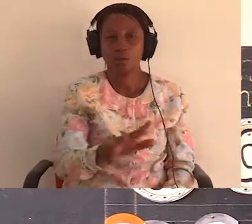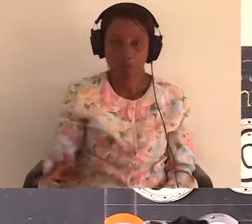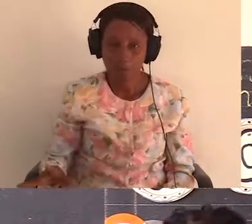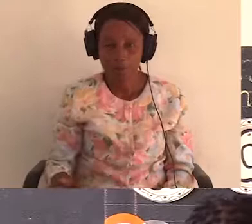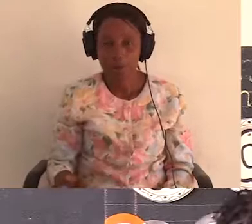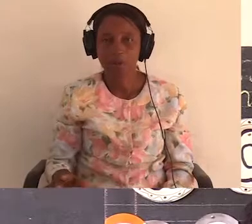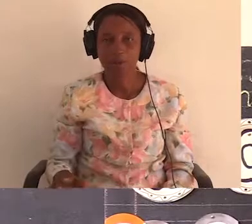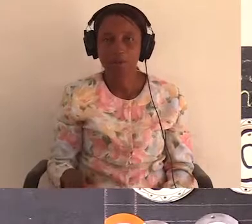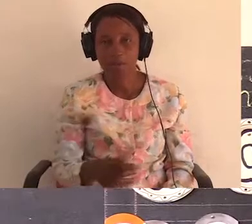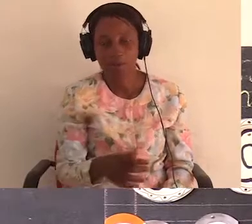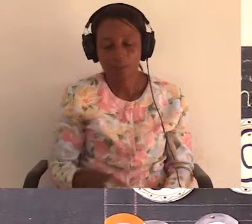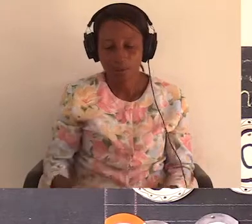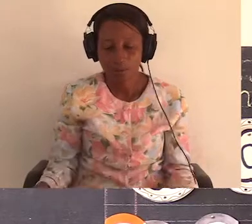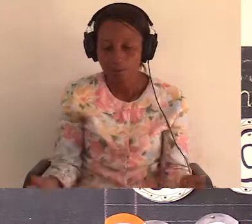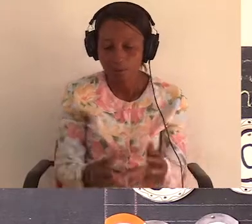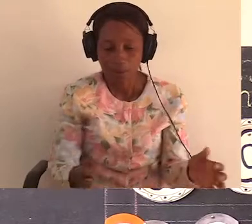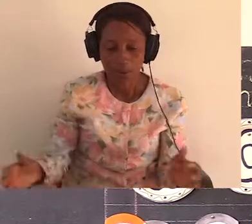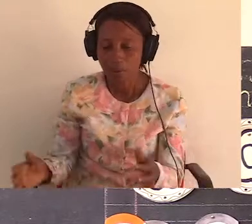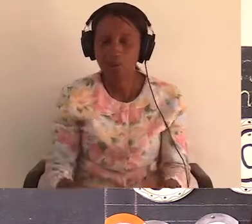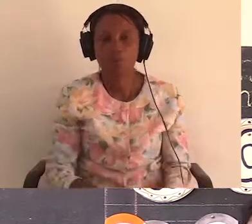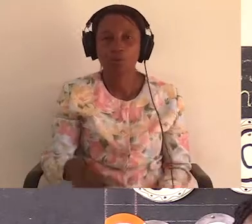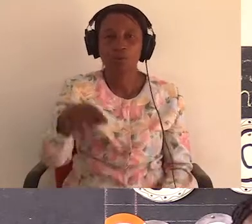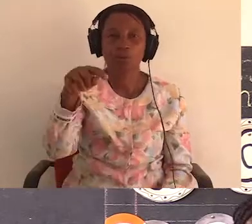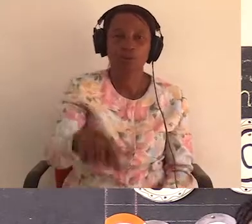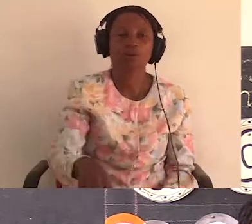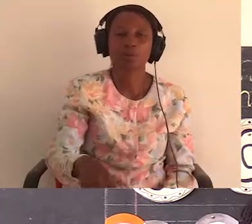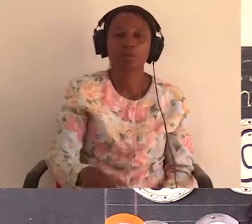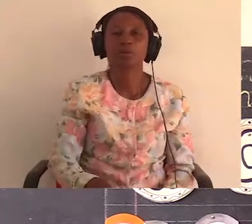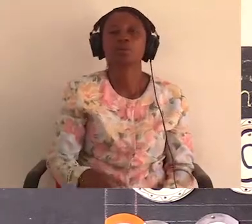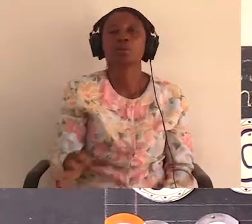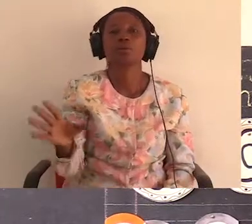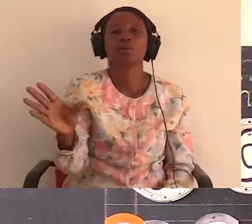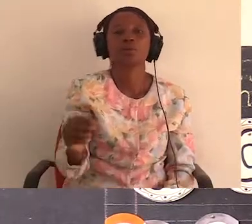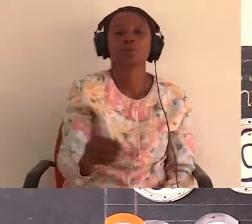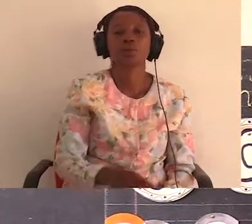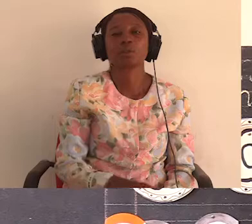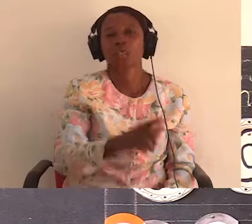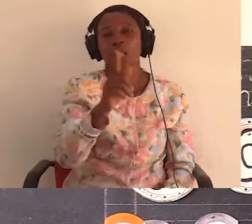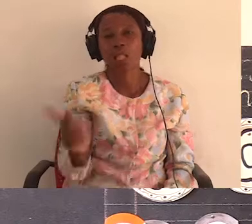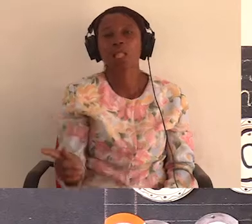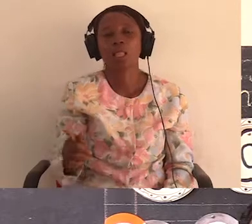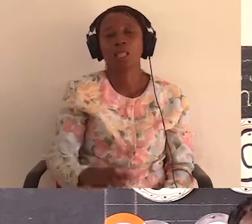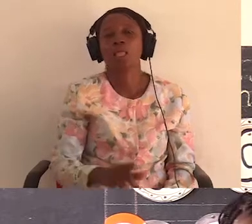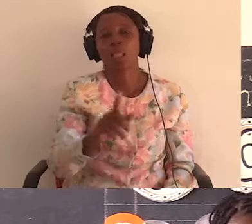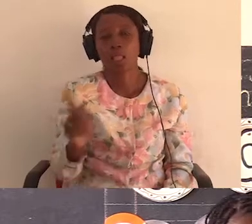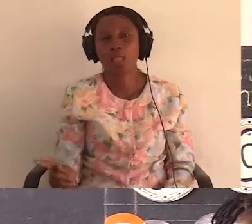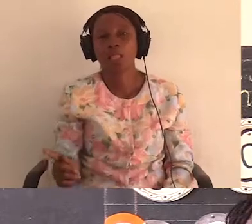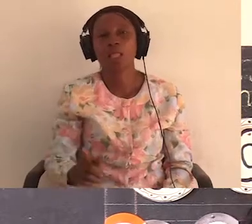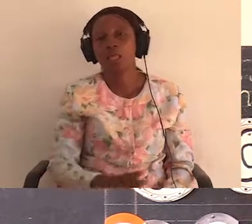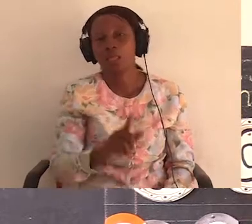good. Now, we're going to sing the song. And it goes like